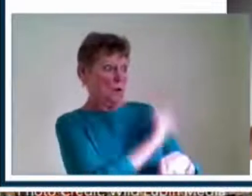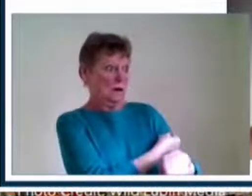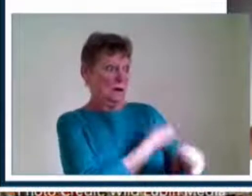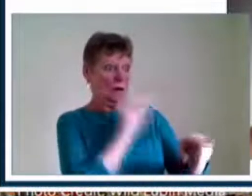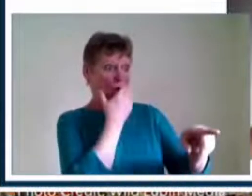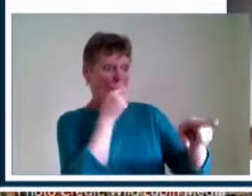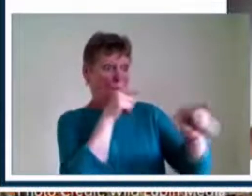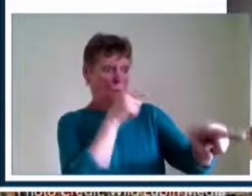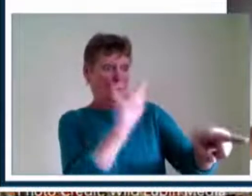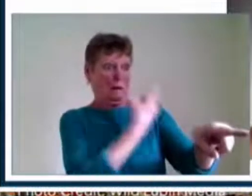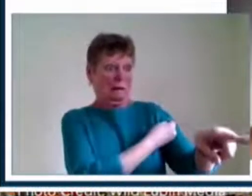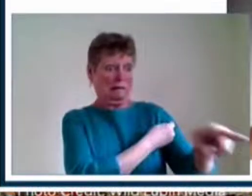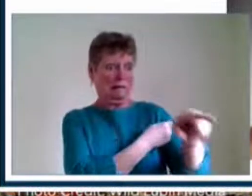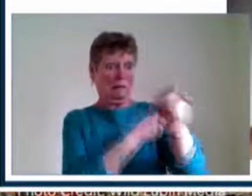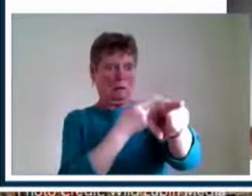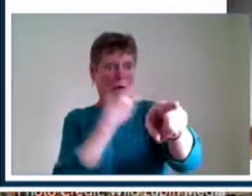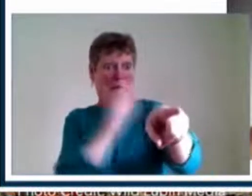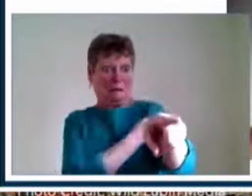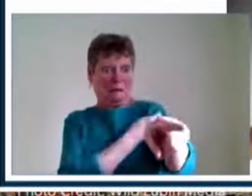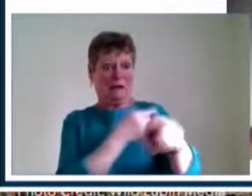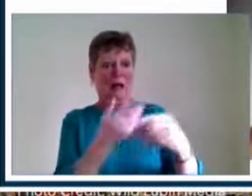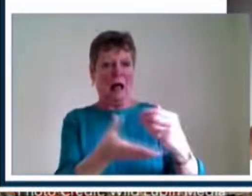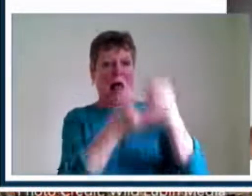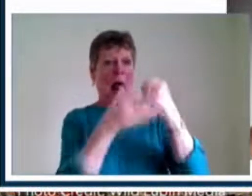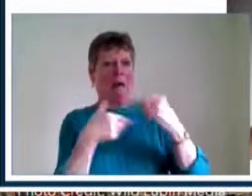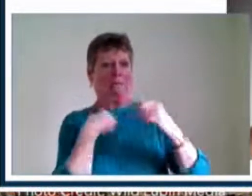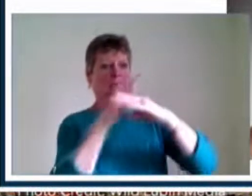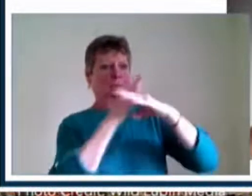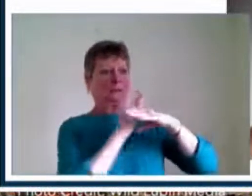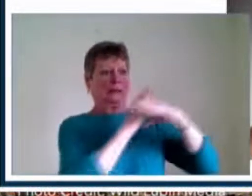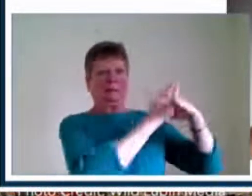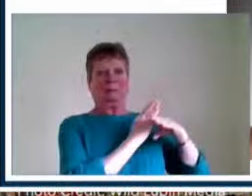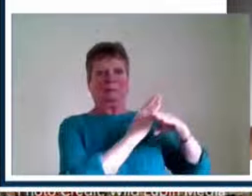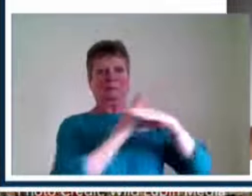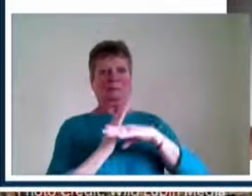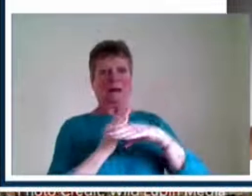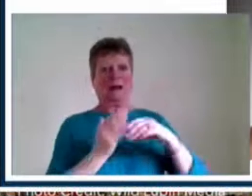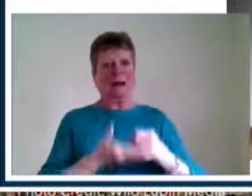them the layers of protection necessary. That's